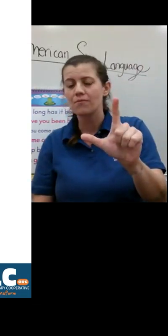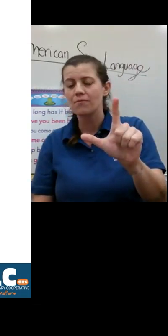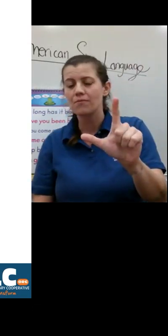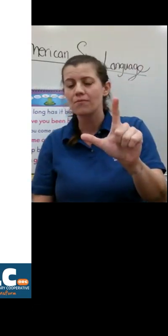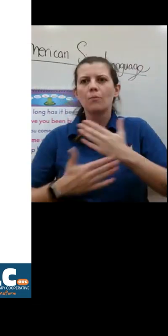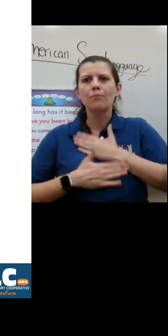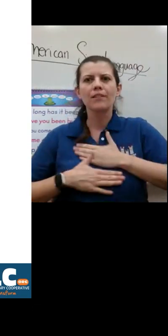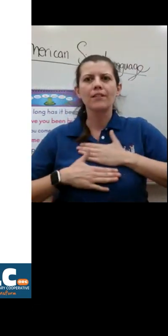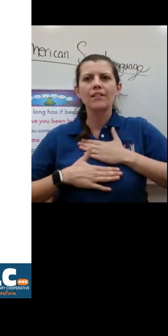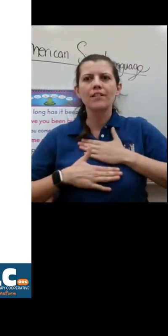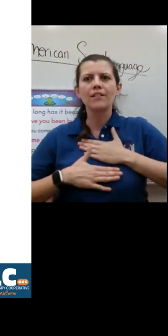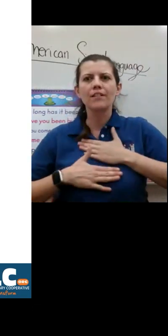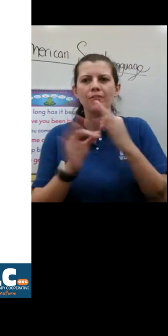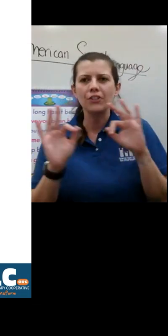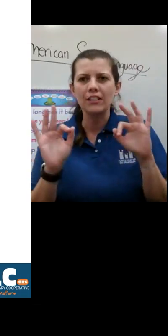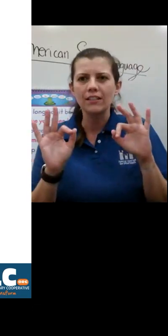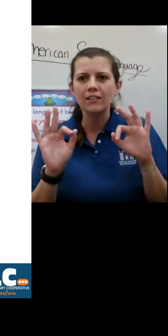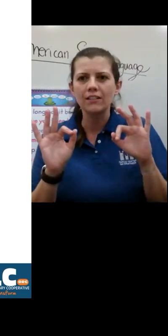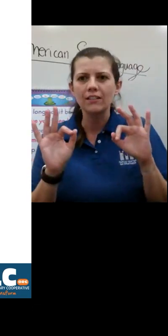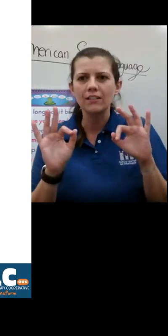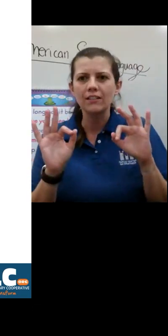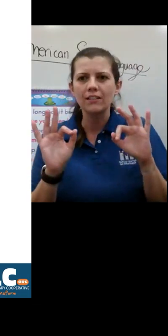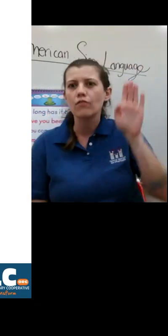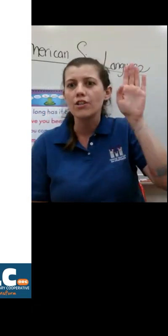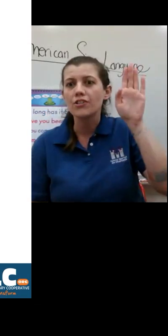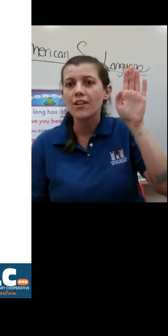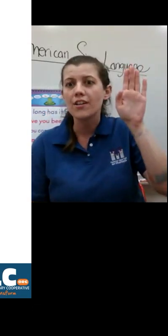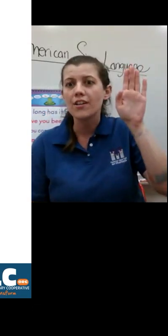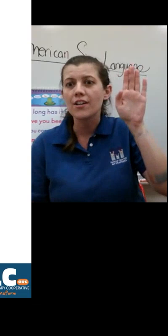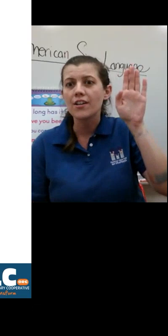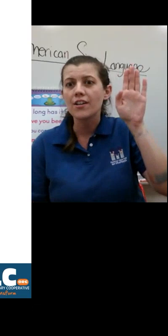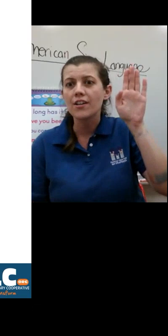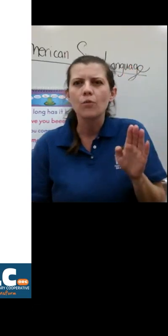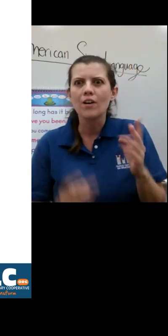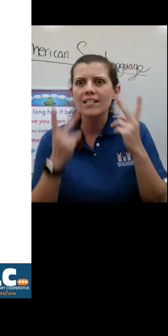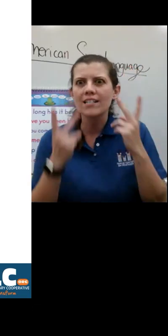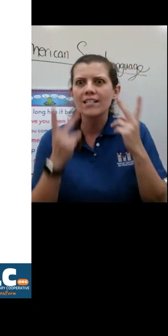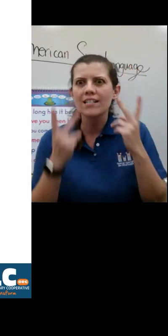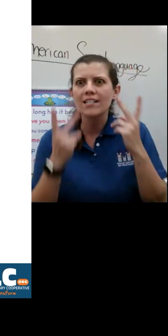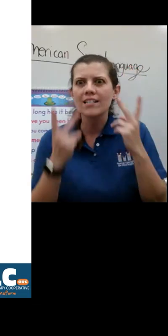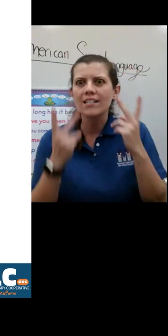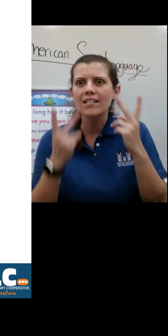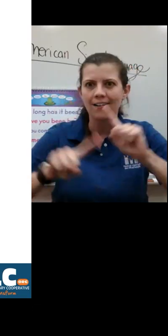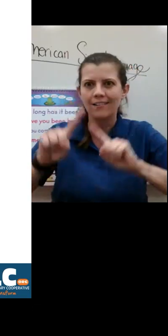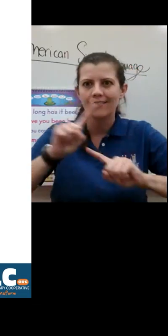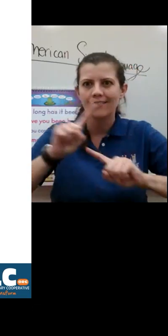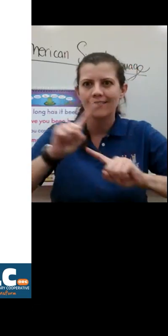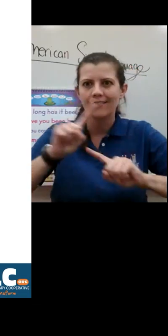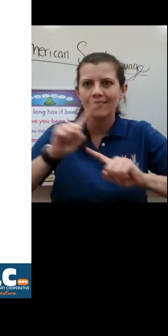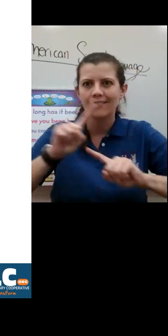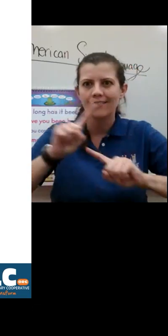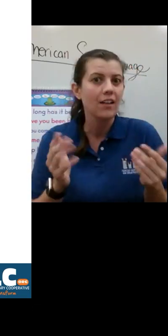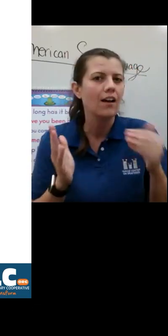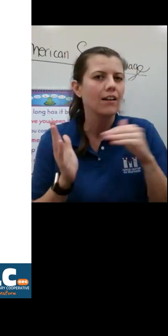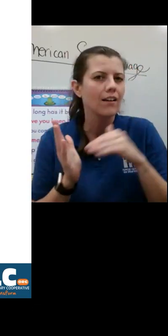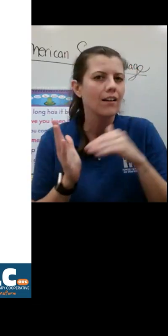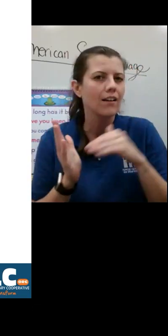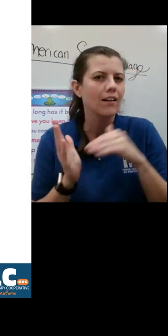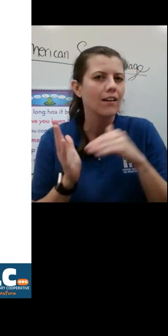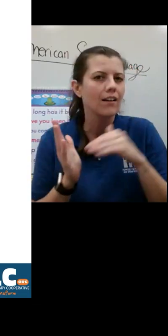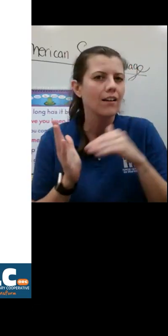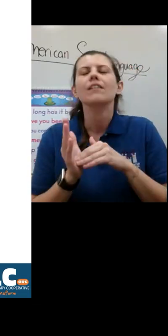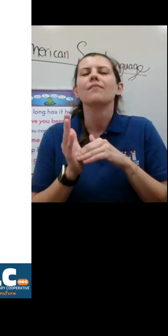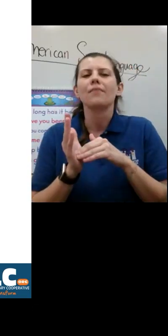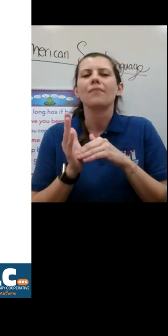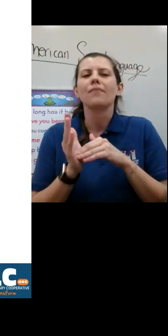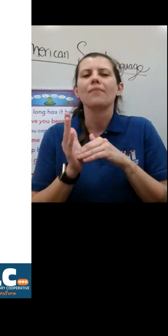Language. So please feel free to go ahead, raise your hand if you want to see a sound I'm doing